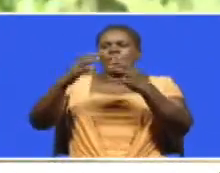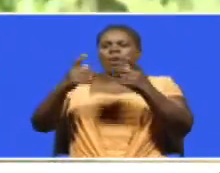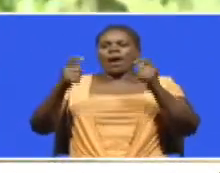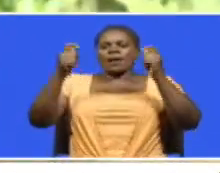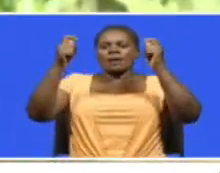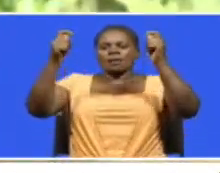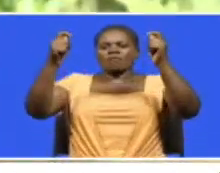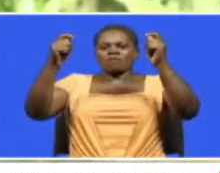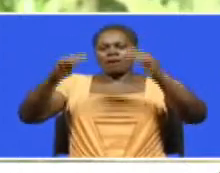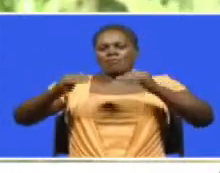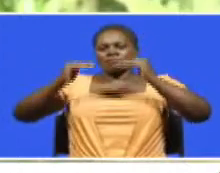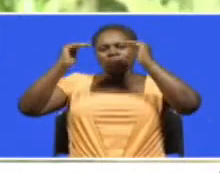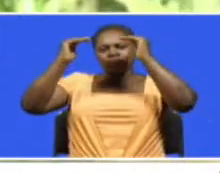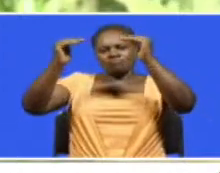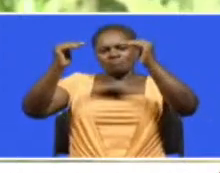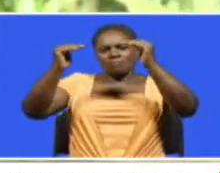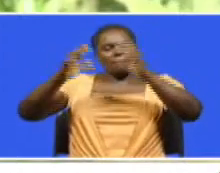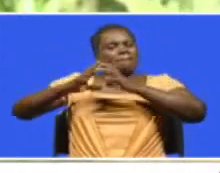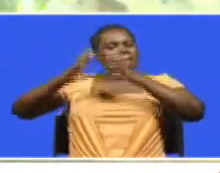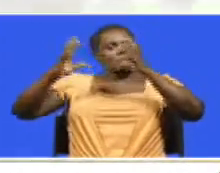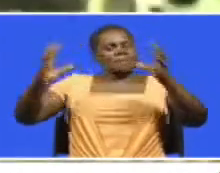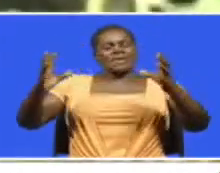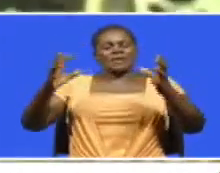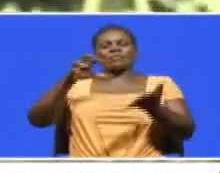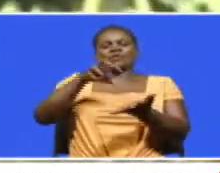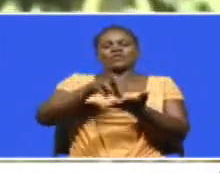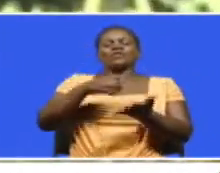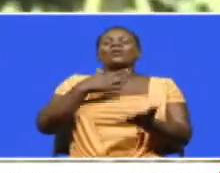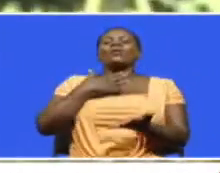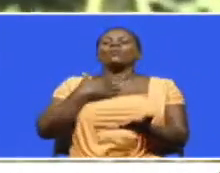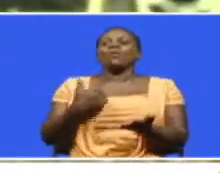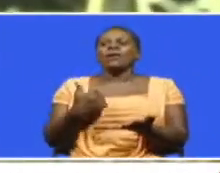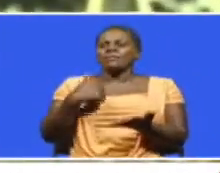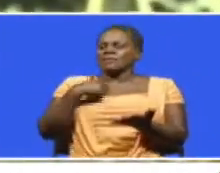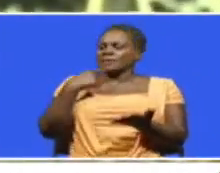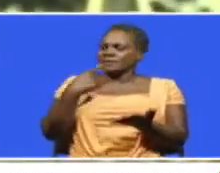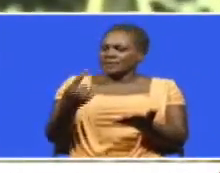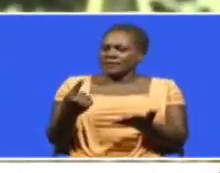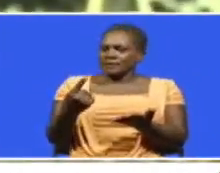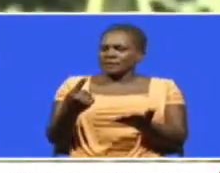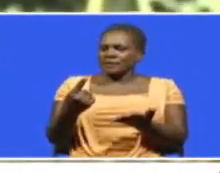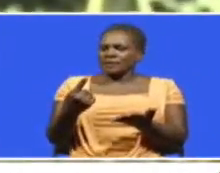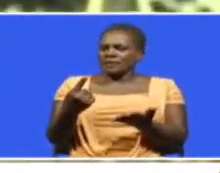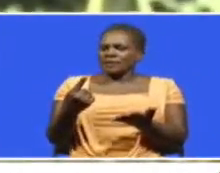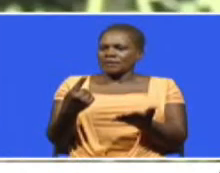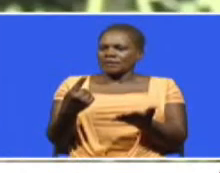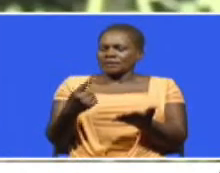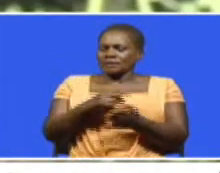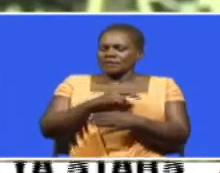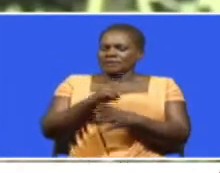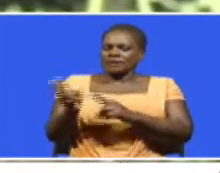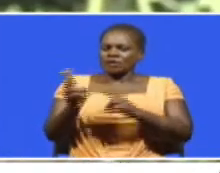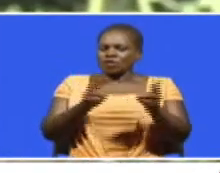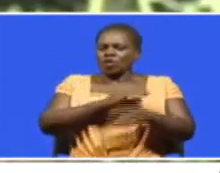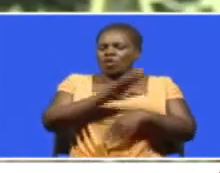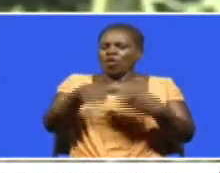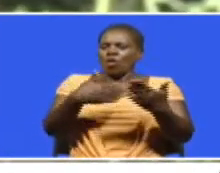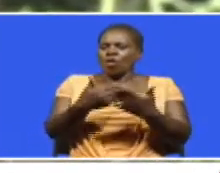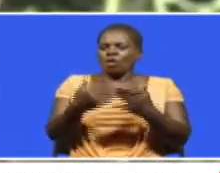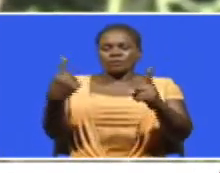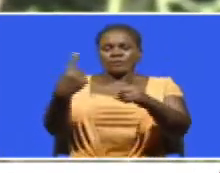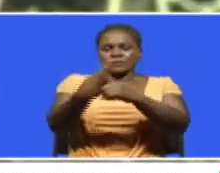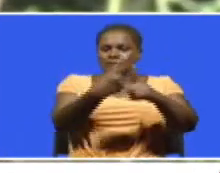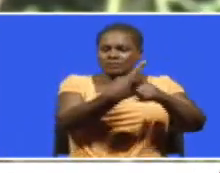World Cup qualifiers. That's the biggest stage you want to be. I say it's a national team. Everybody, we all play